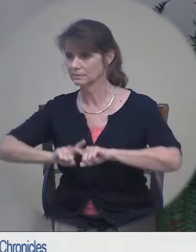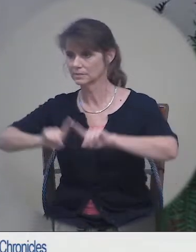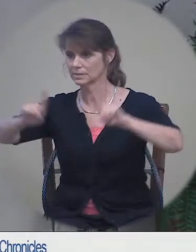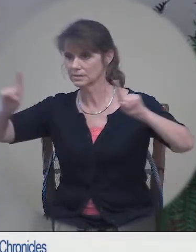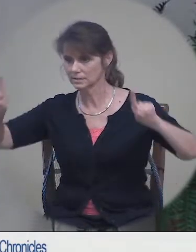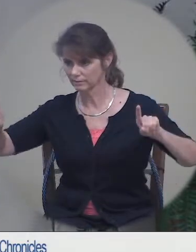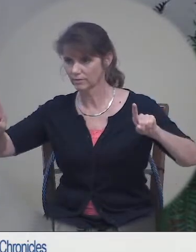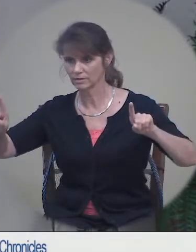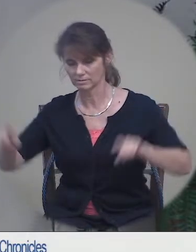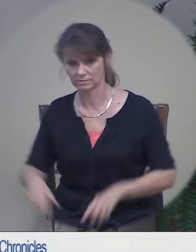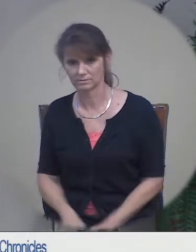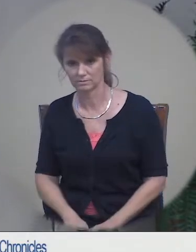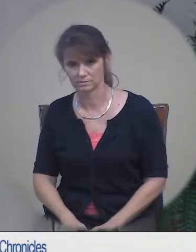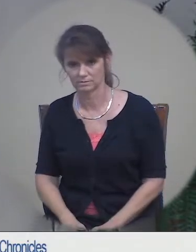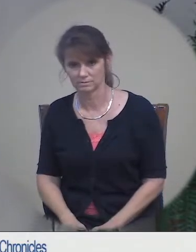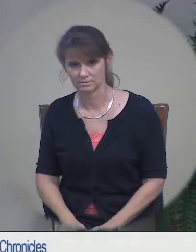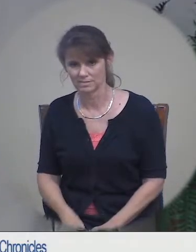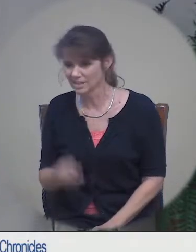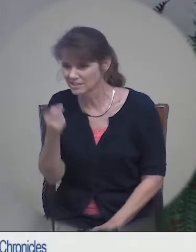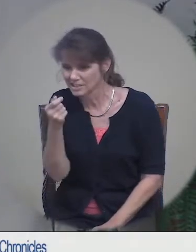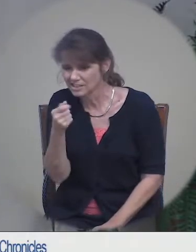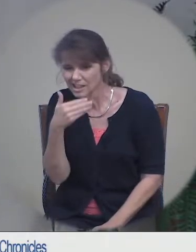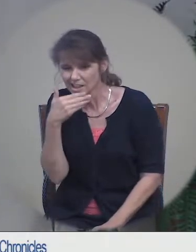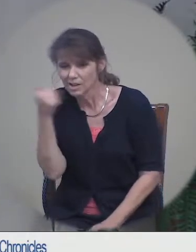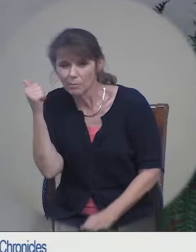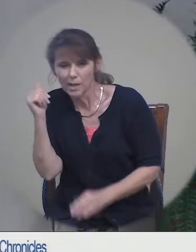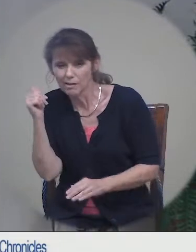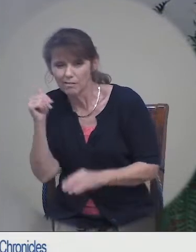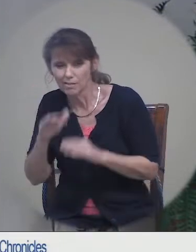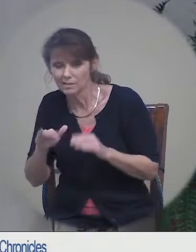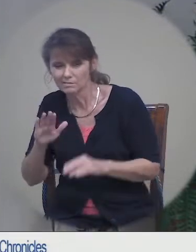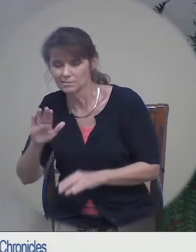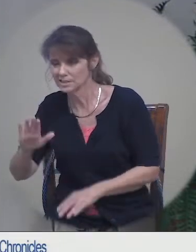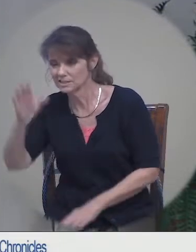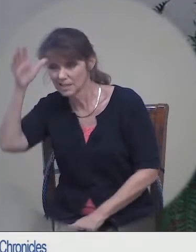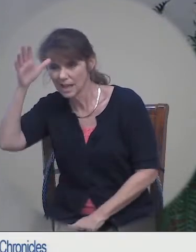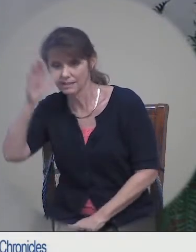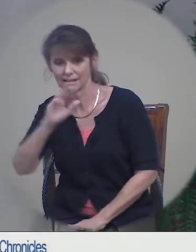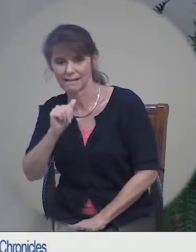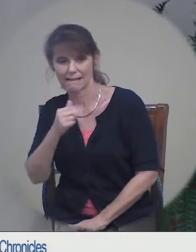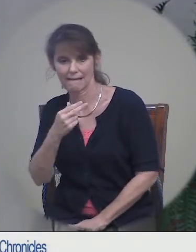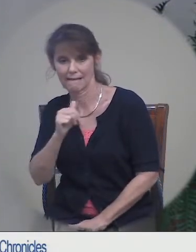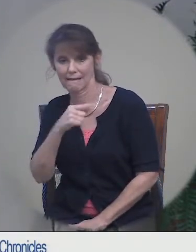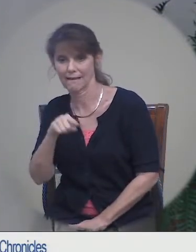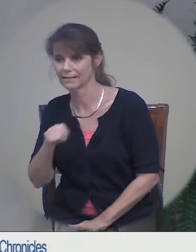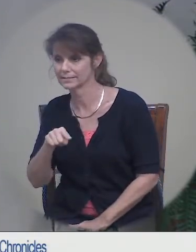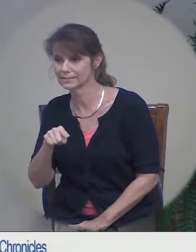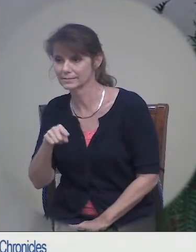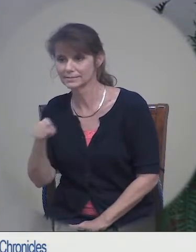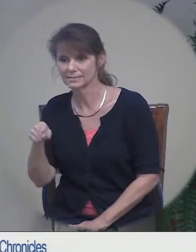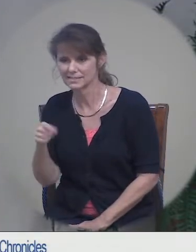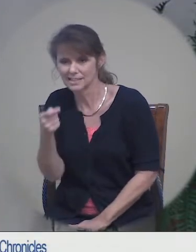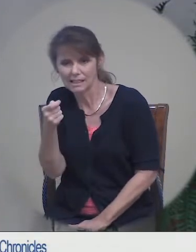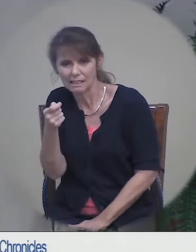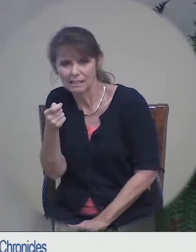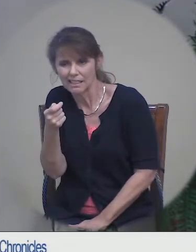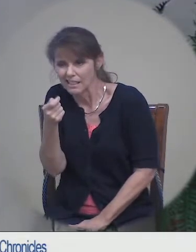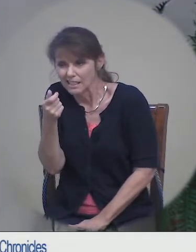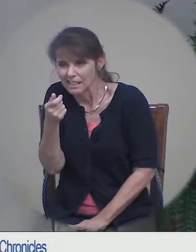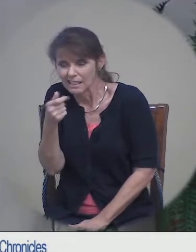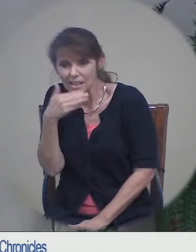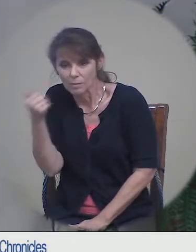I mean, it wasn't just he was a little better than Ahaz in that regard. Because the text really